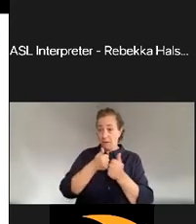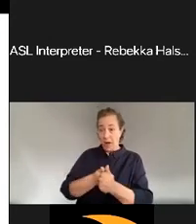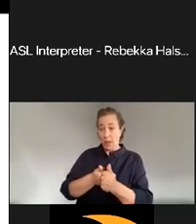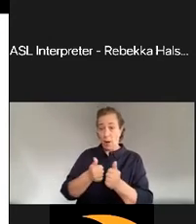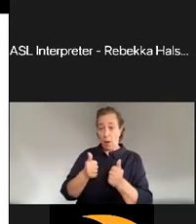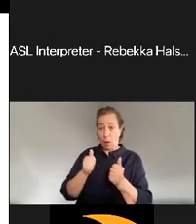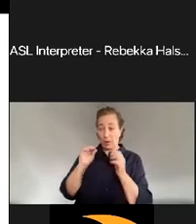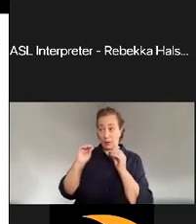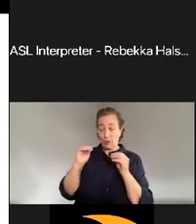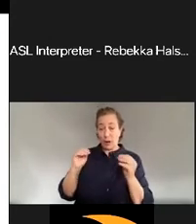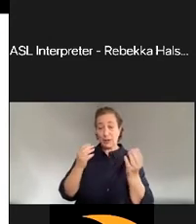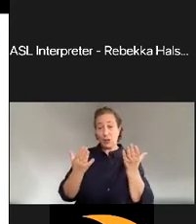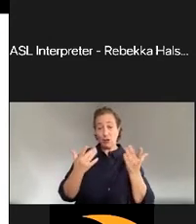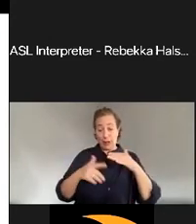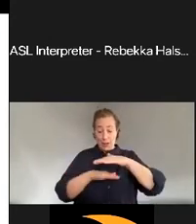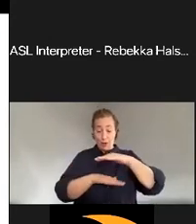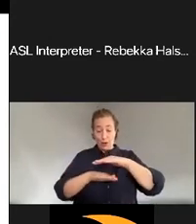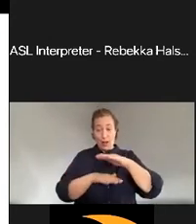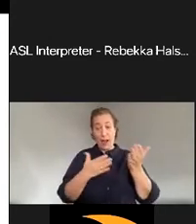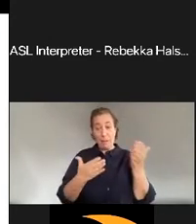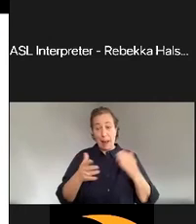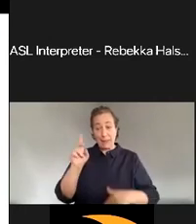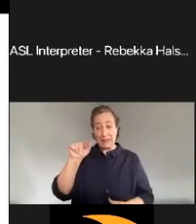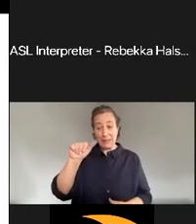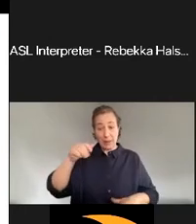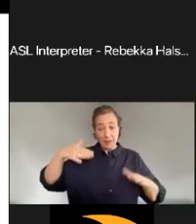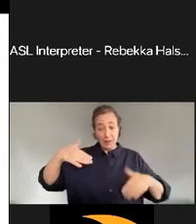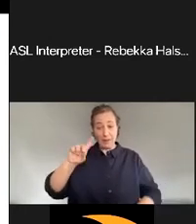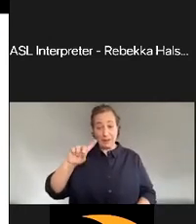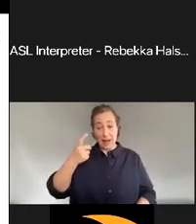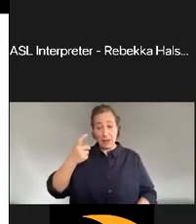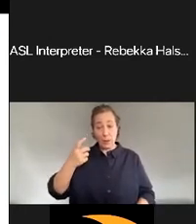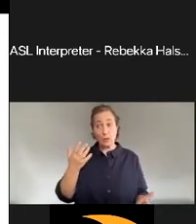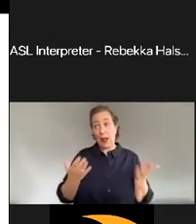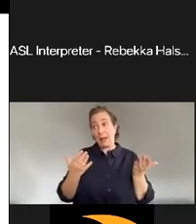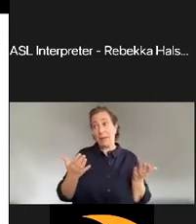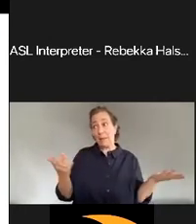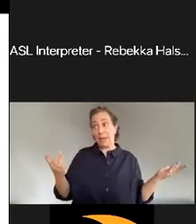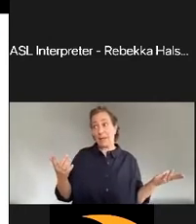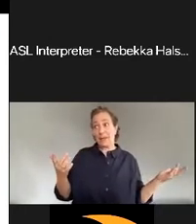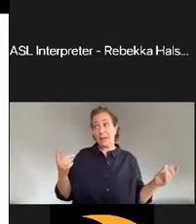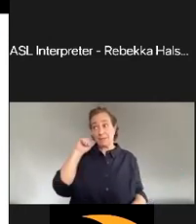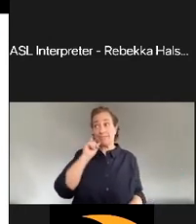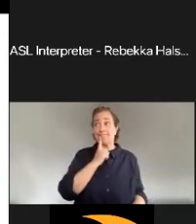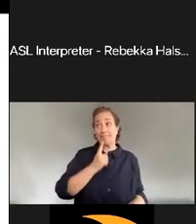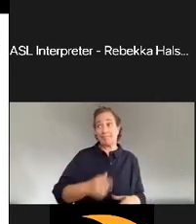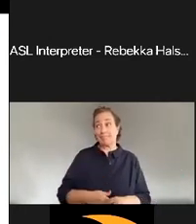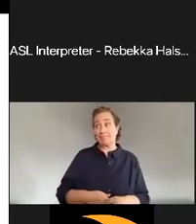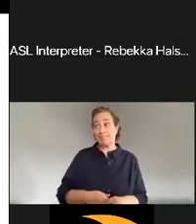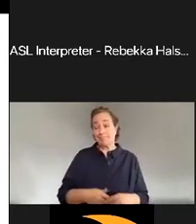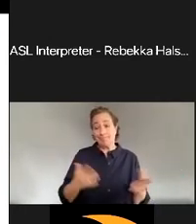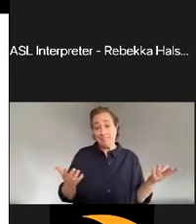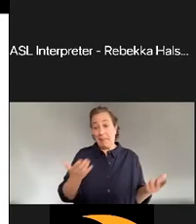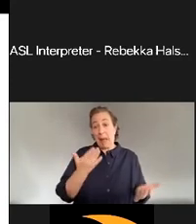an undiagnosed disability, such as perhaps profound hearing loss? Maybe he can't hear the instruction. He